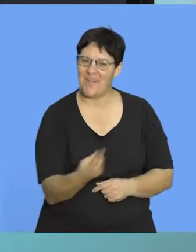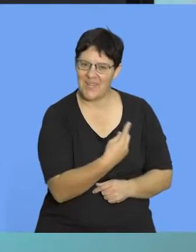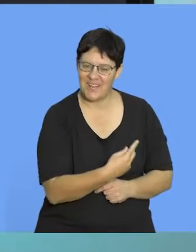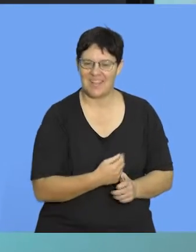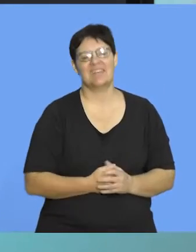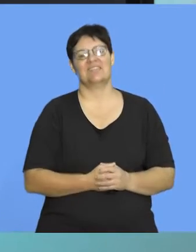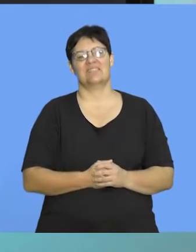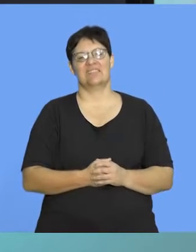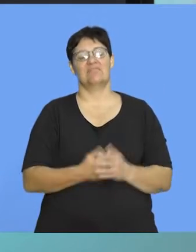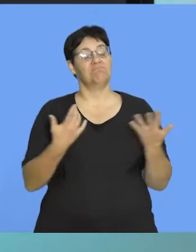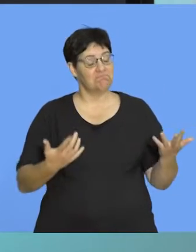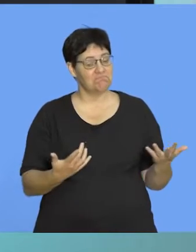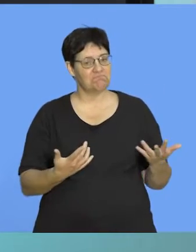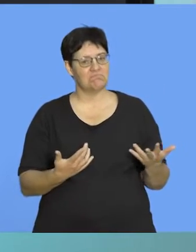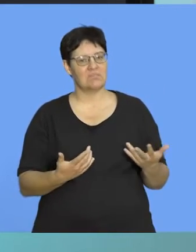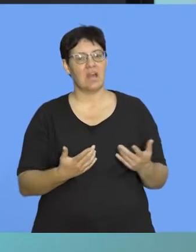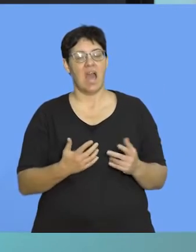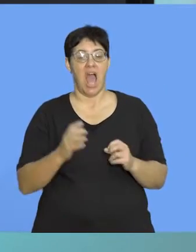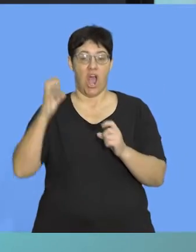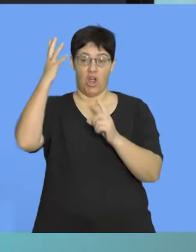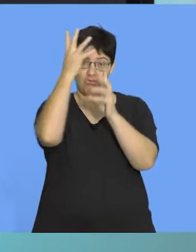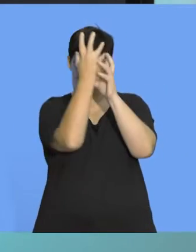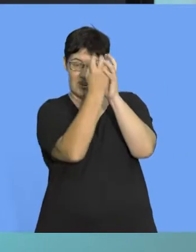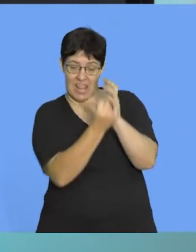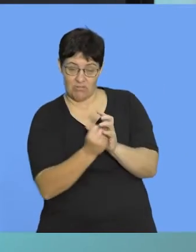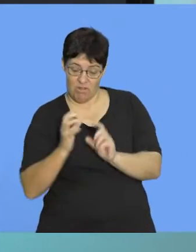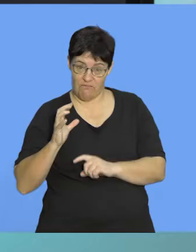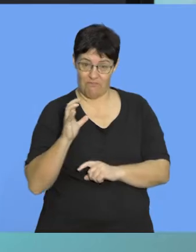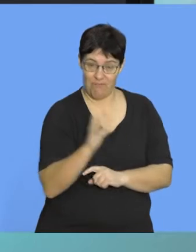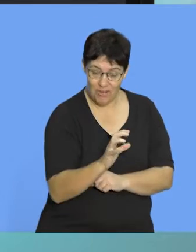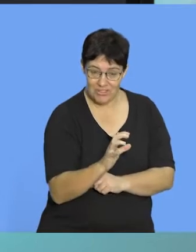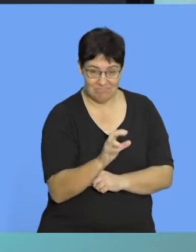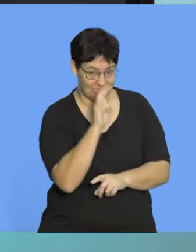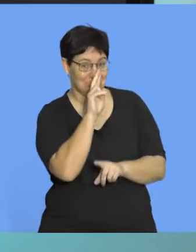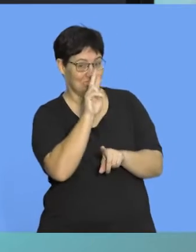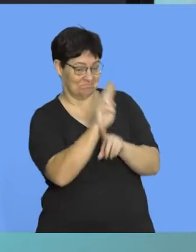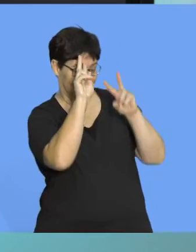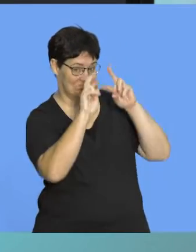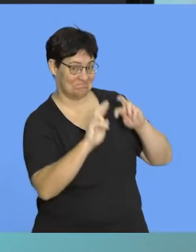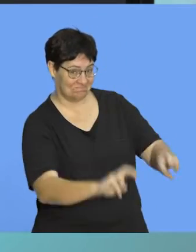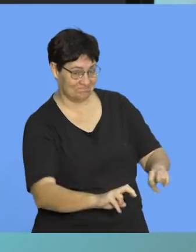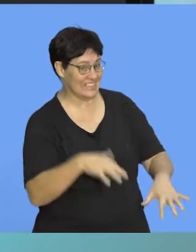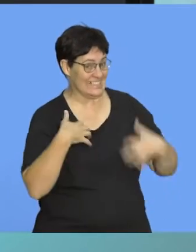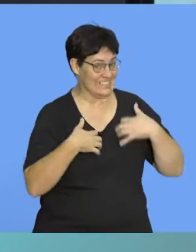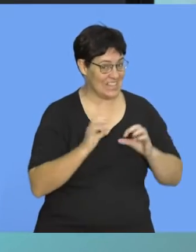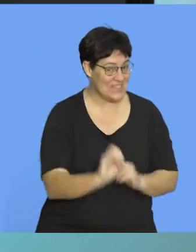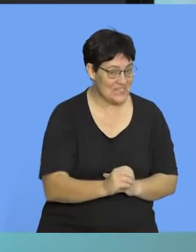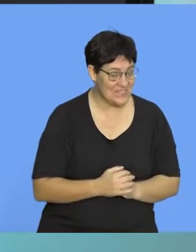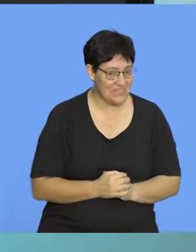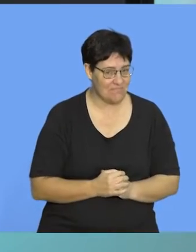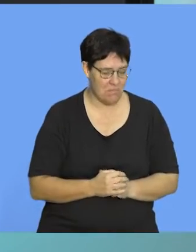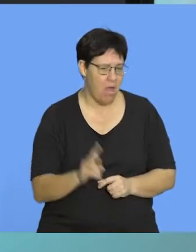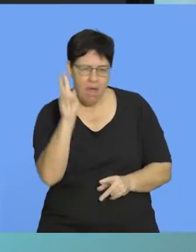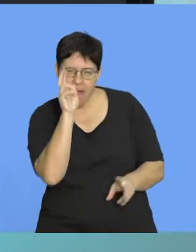everyone. We are going to be looking at the gravitational force, and it's so exciting because you've heard bits and pieces, and now we're going to put